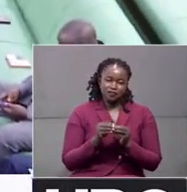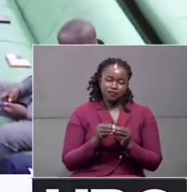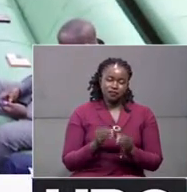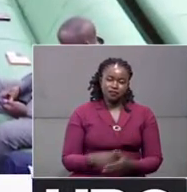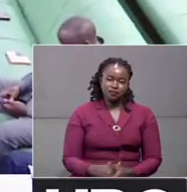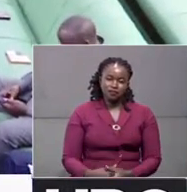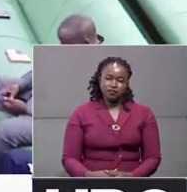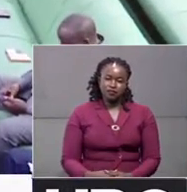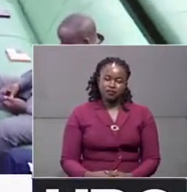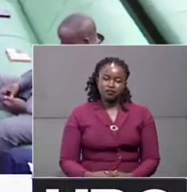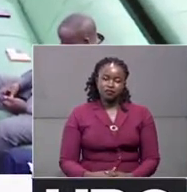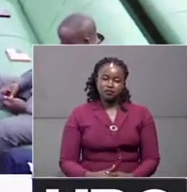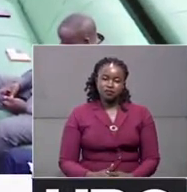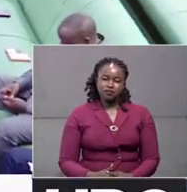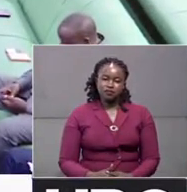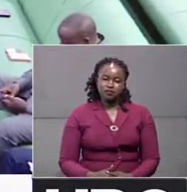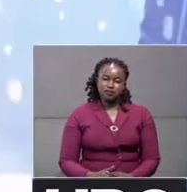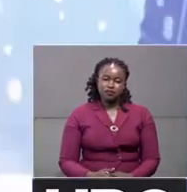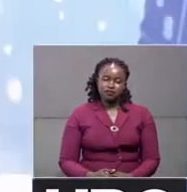News.